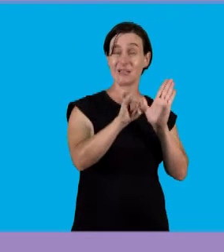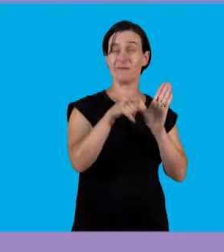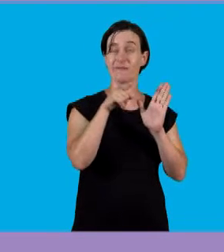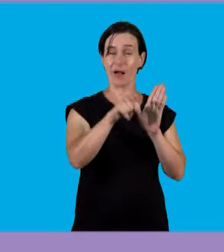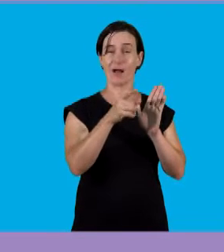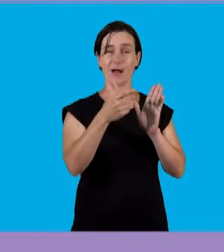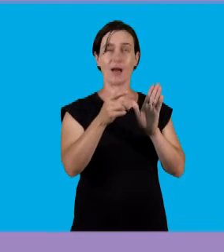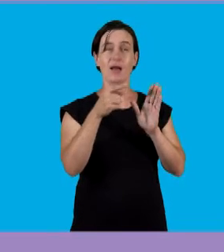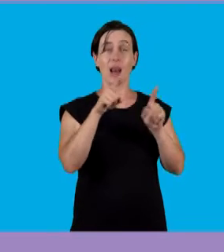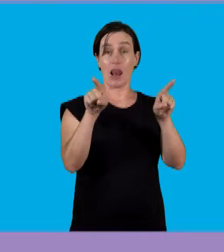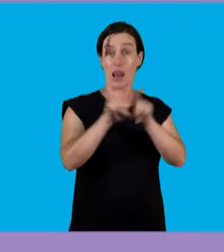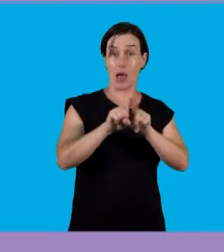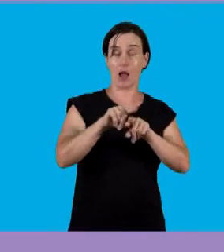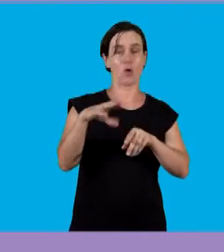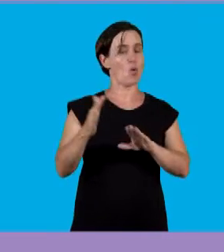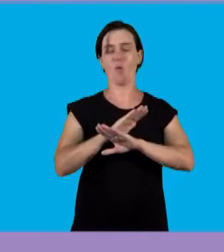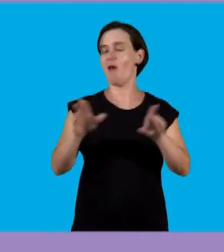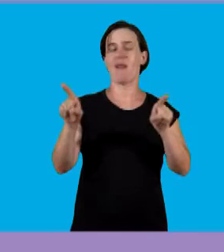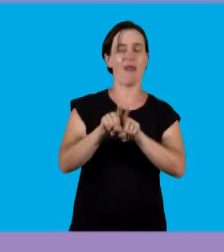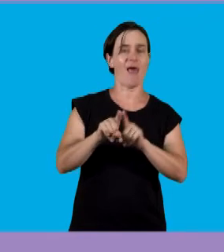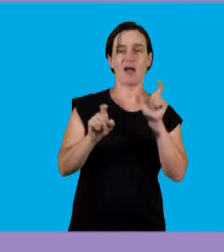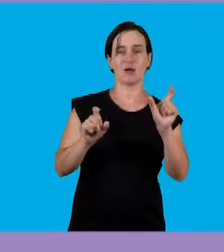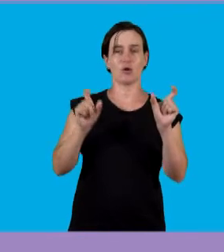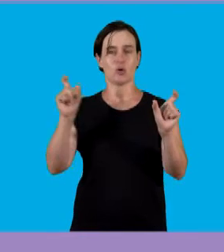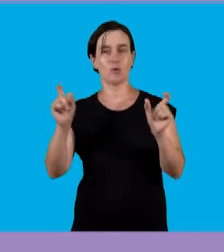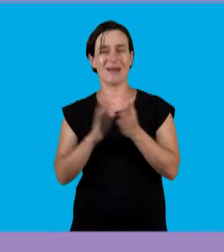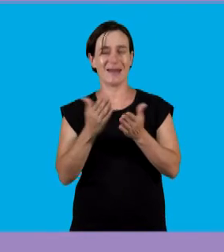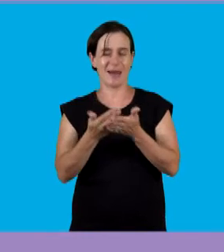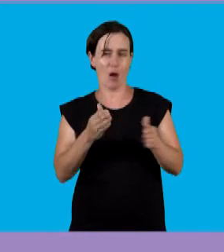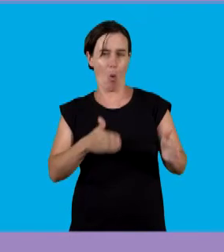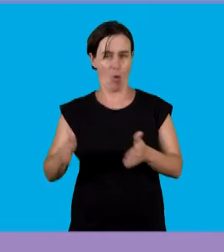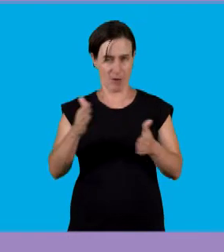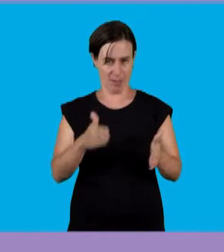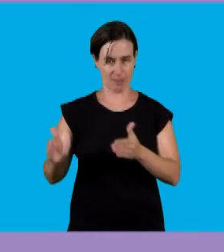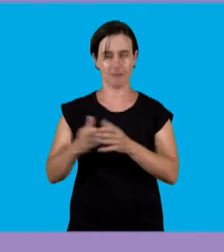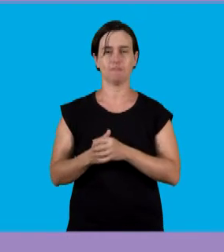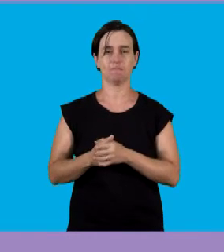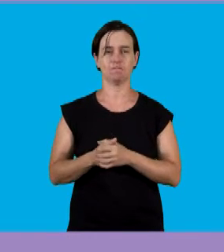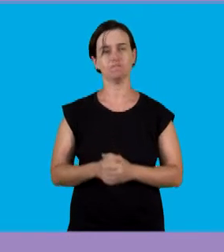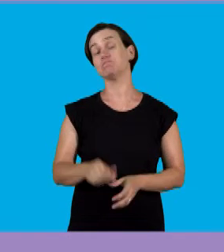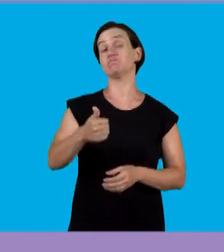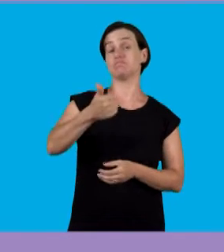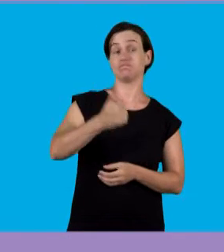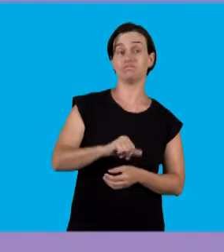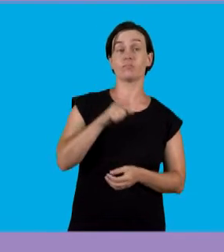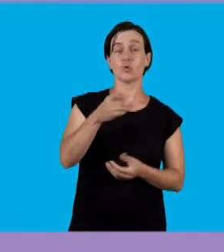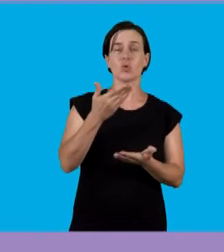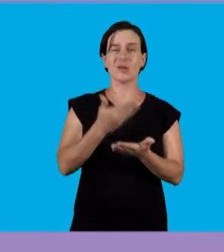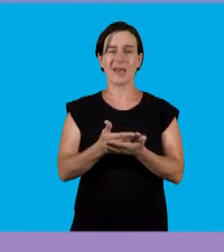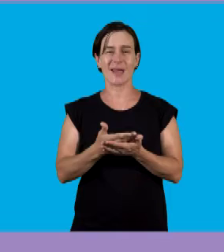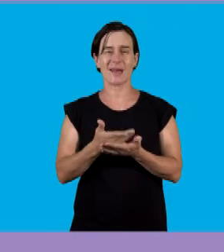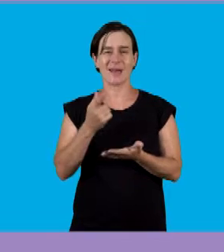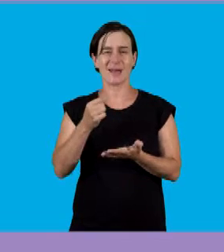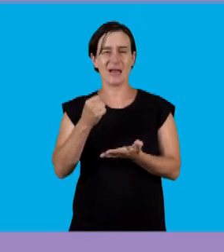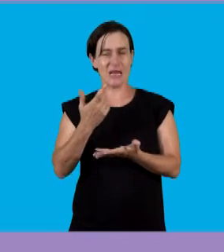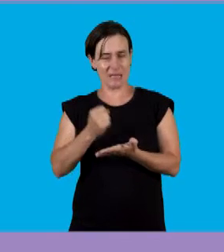how to identify and classify like and unlike terms in algebraic expression. Then